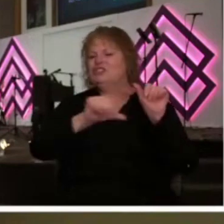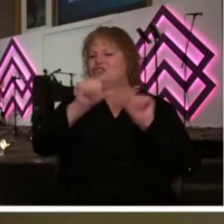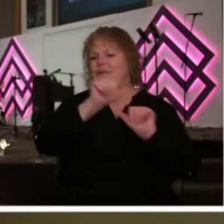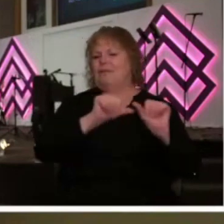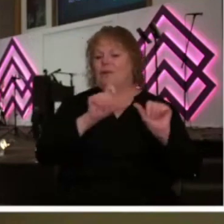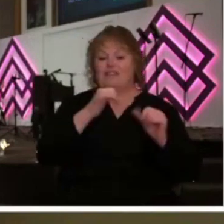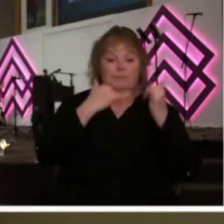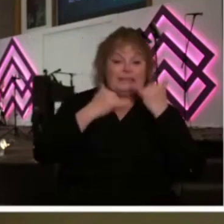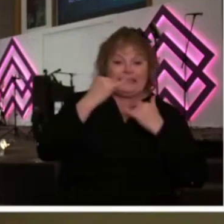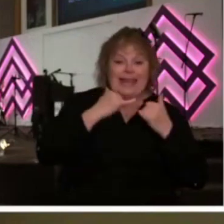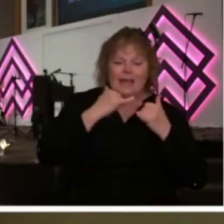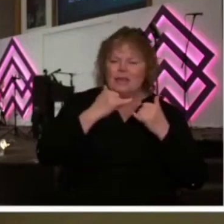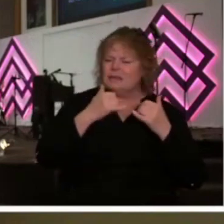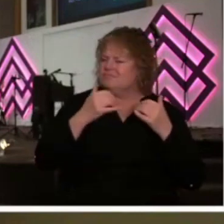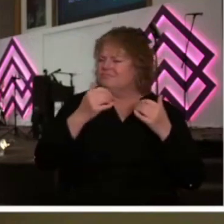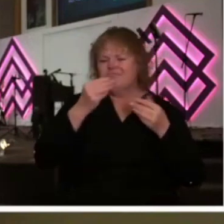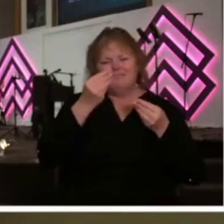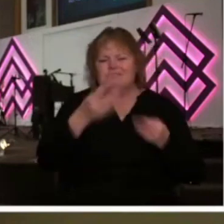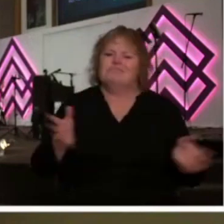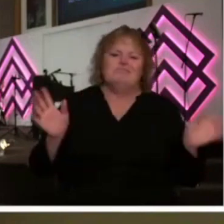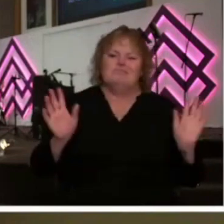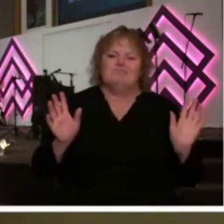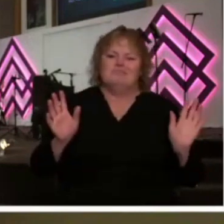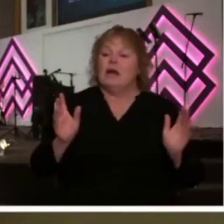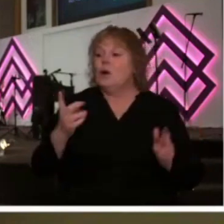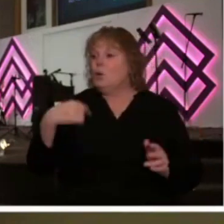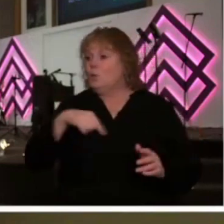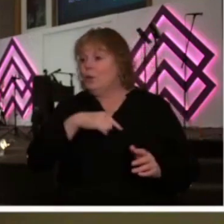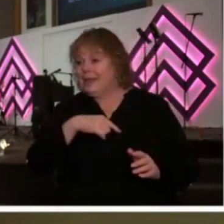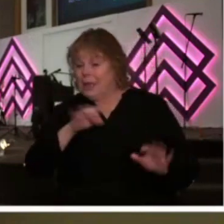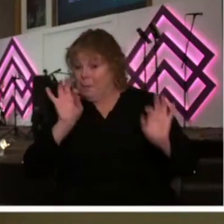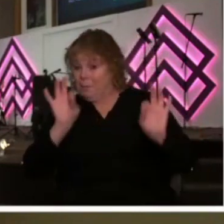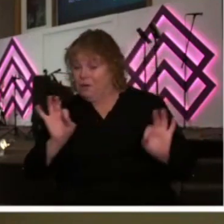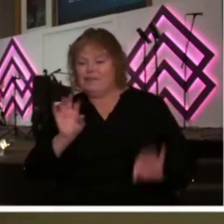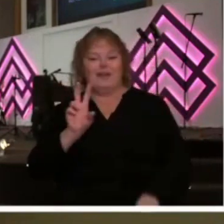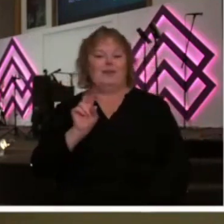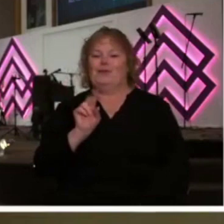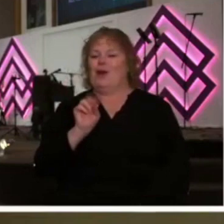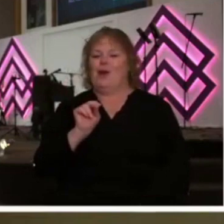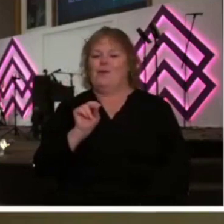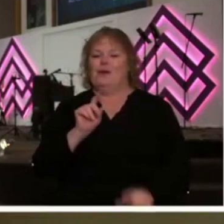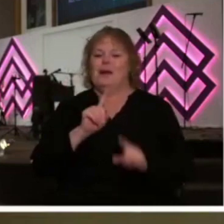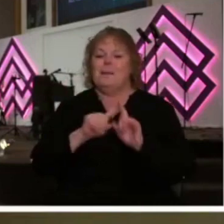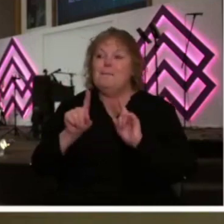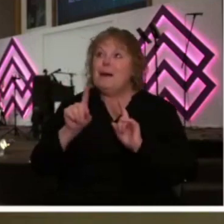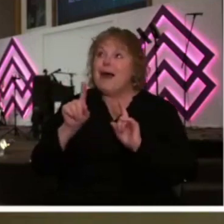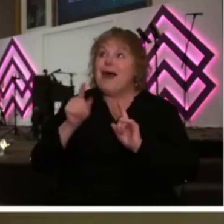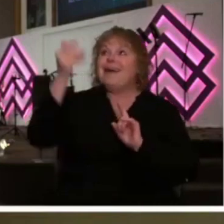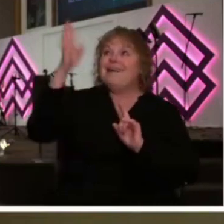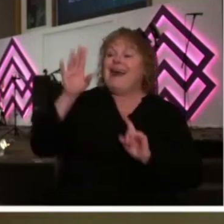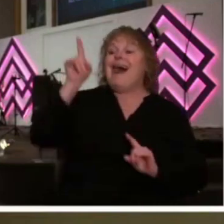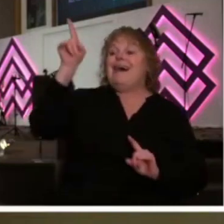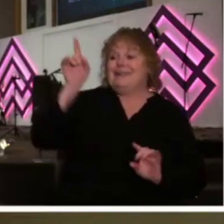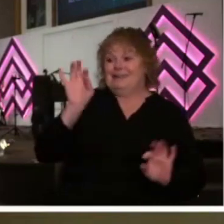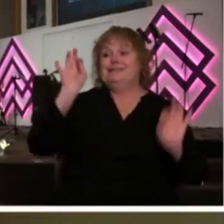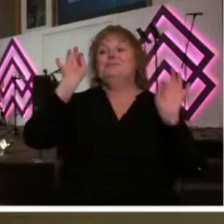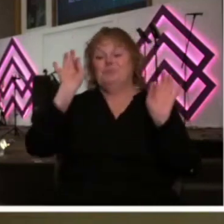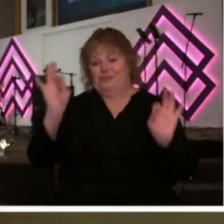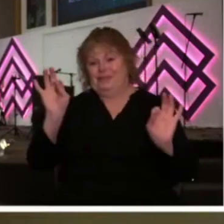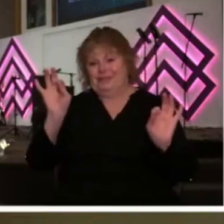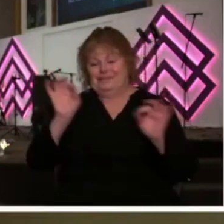ourselves? However, we may not always do things perfectly, but we are serving a perfect God whom we are accountable